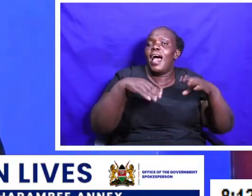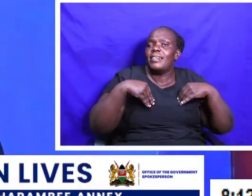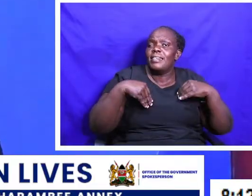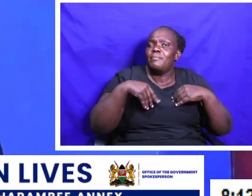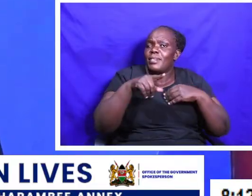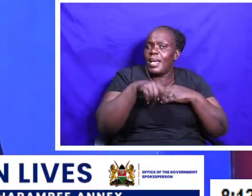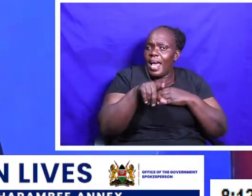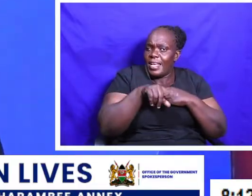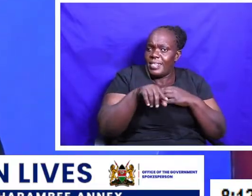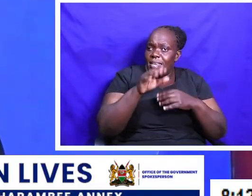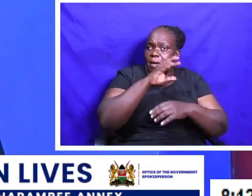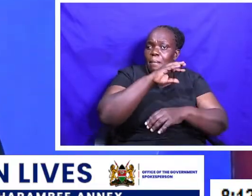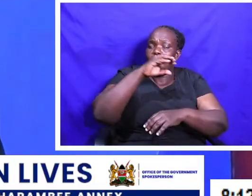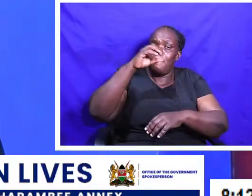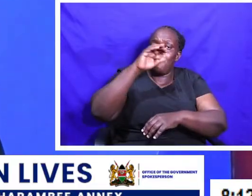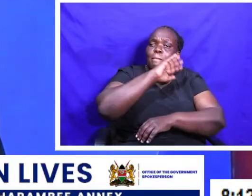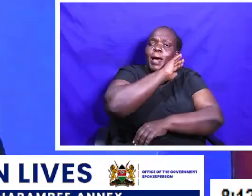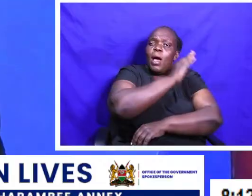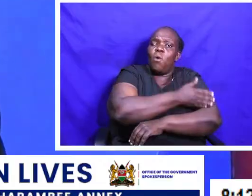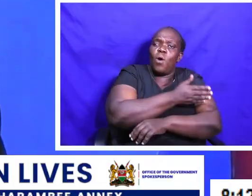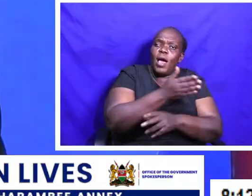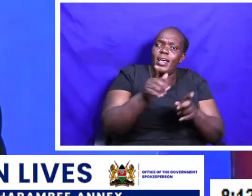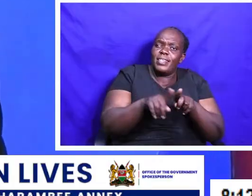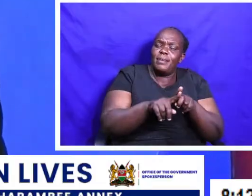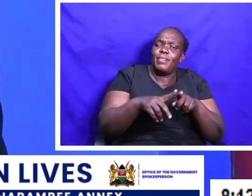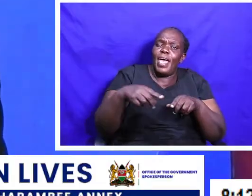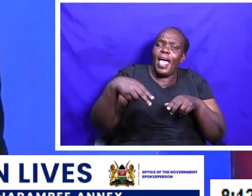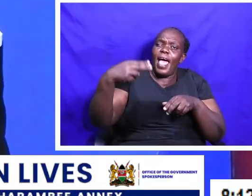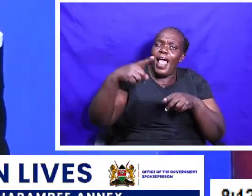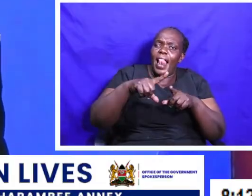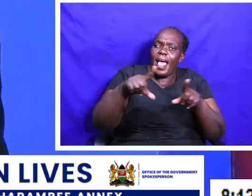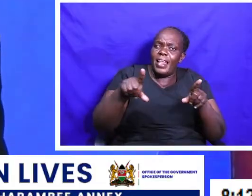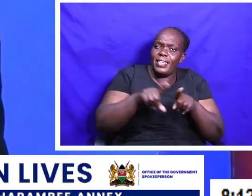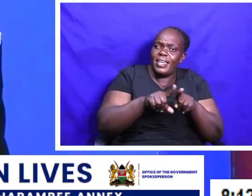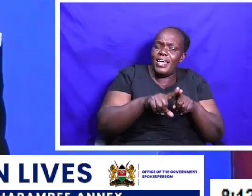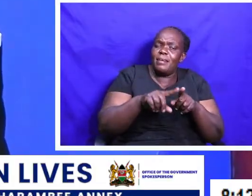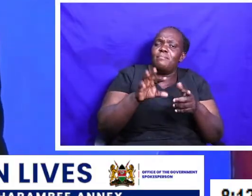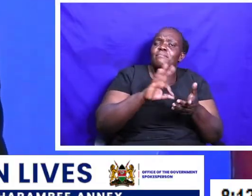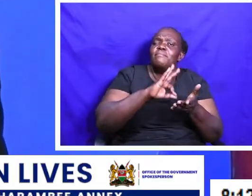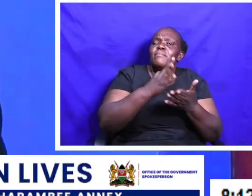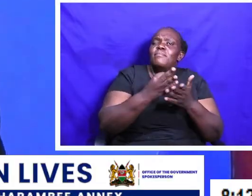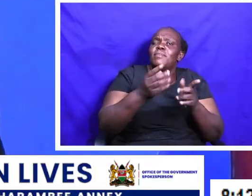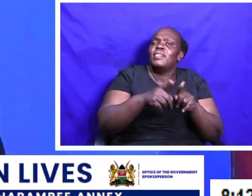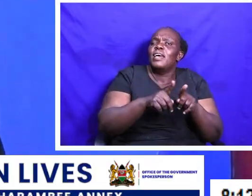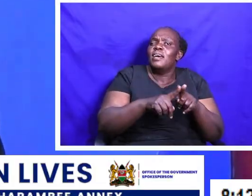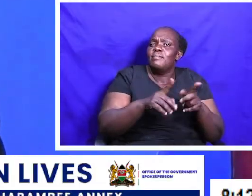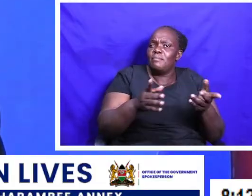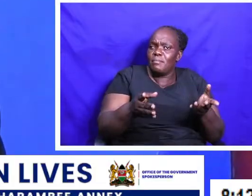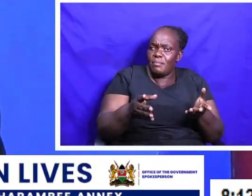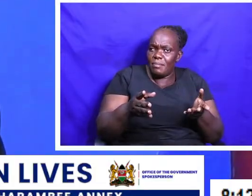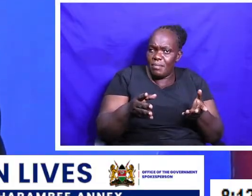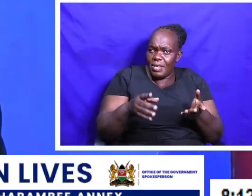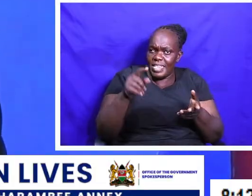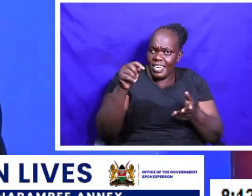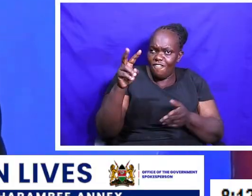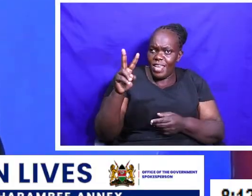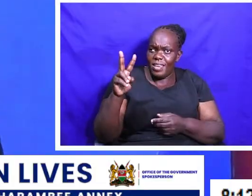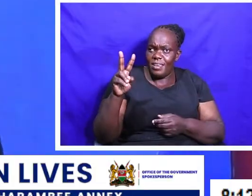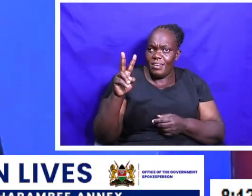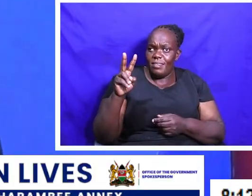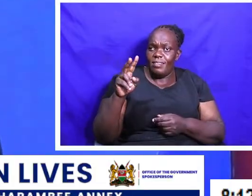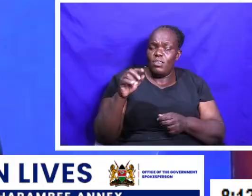set up power there. And things that we take for granted, like even just a